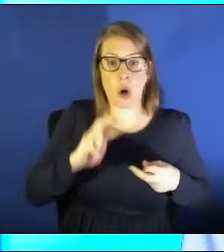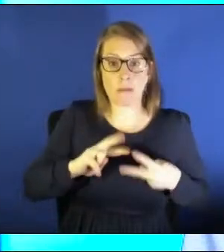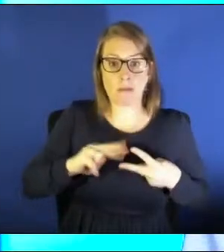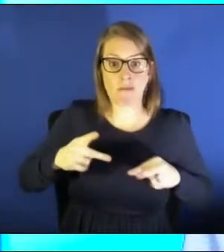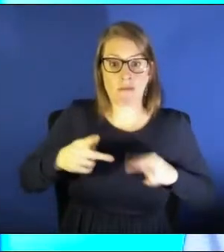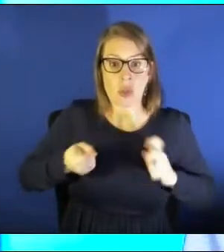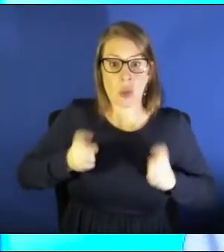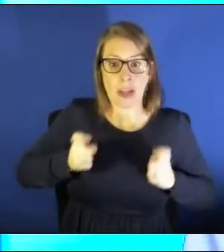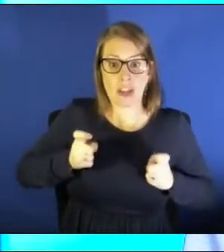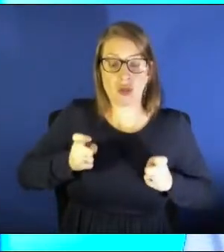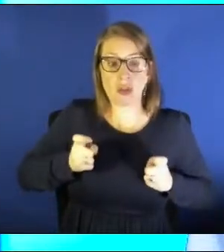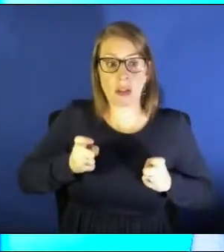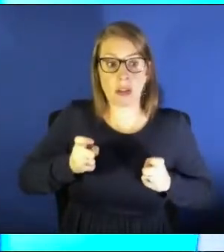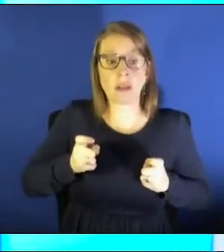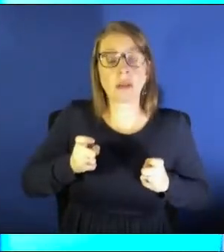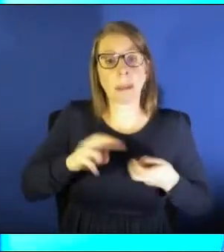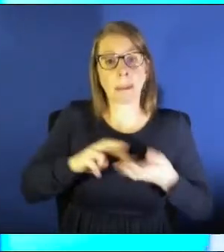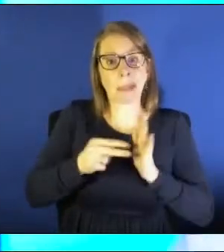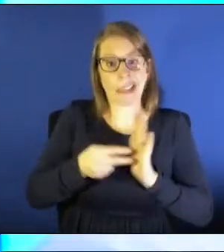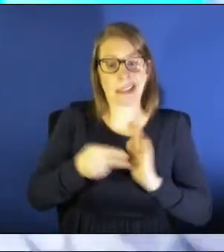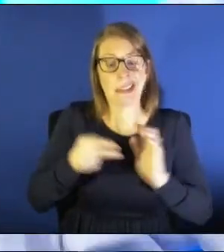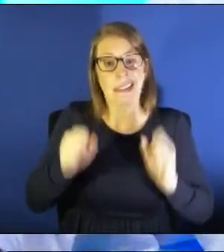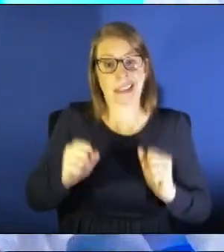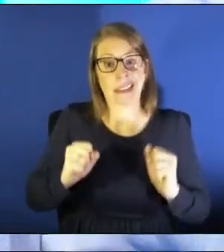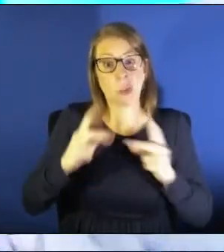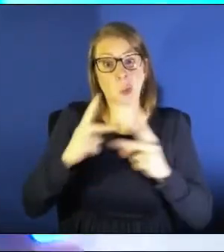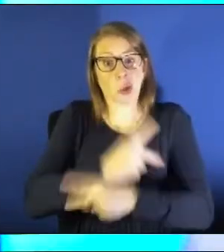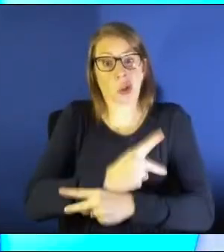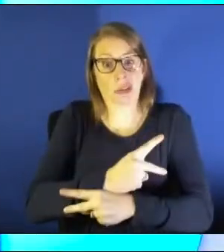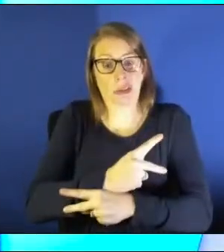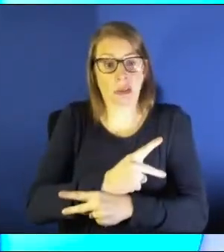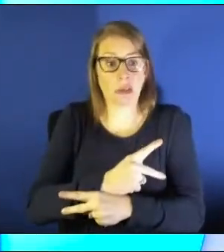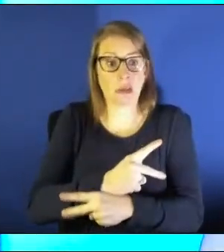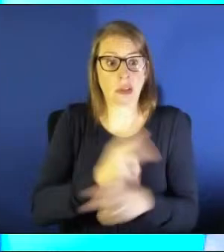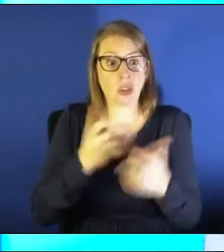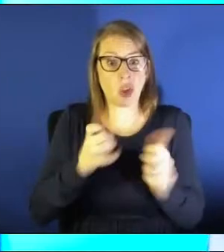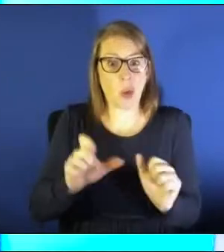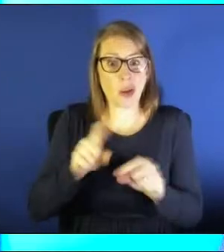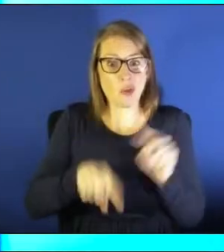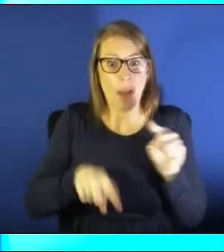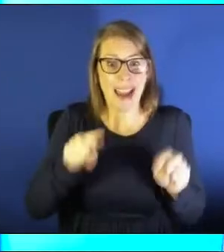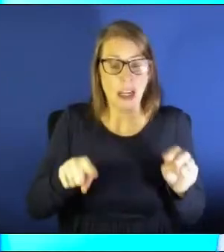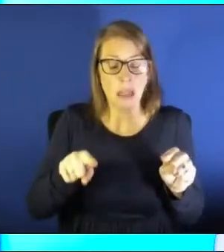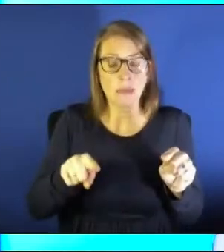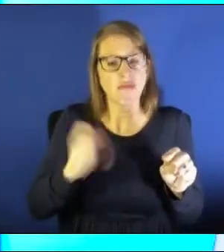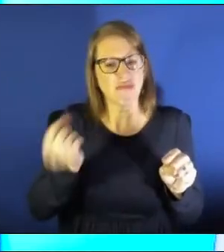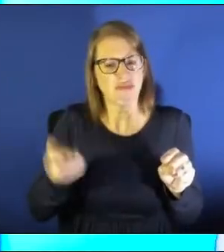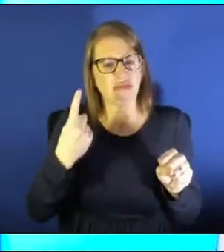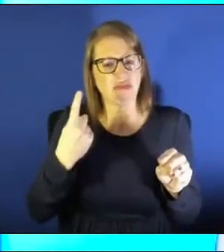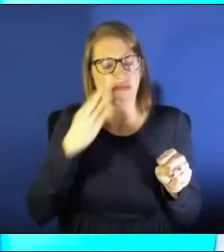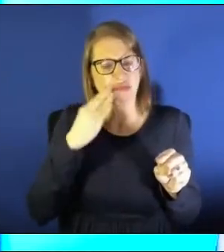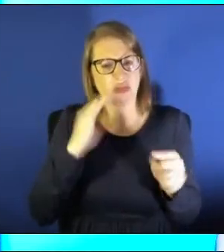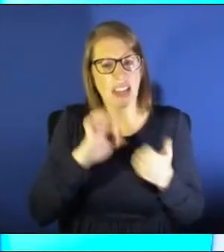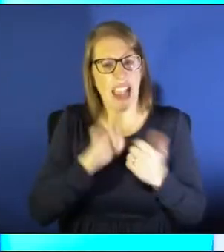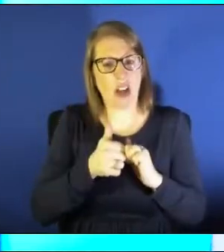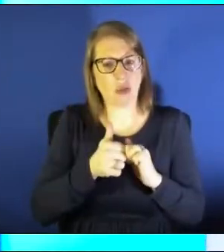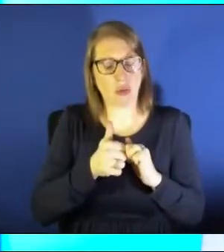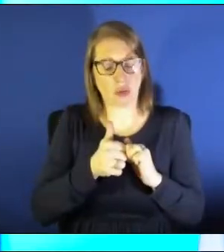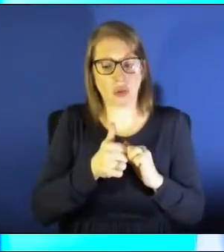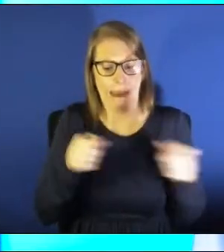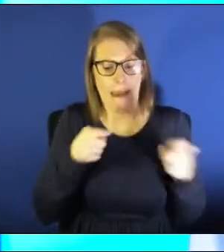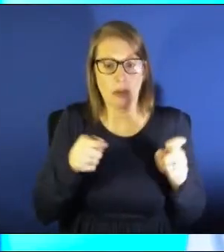or less deadly. And so we don't want to take into account that randomness. We know how to handle the transmissibility. If we can just get